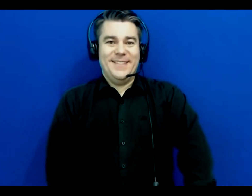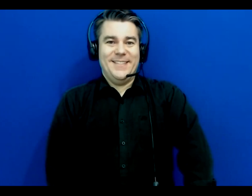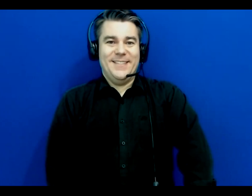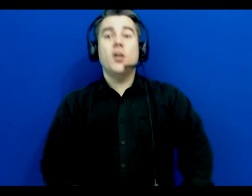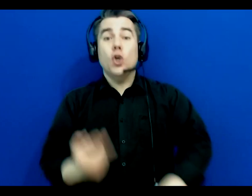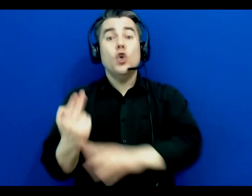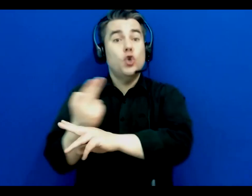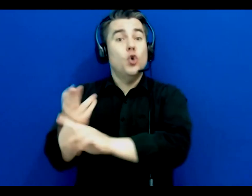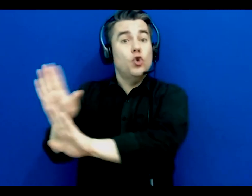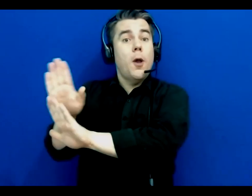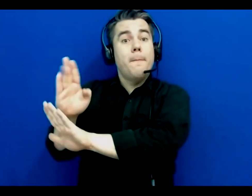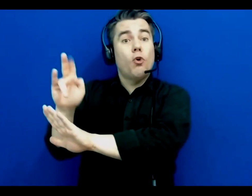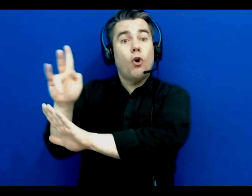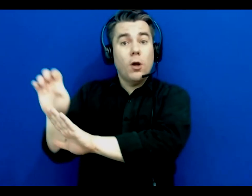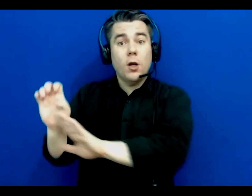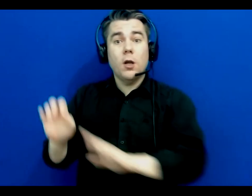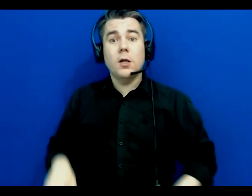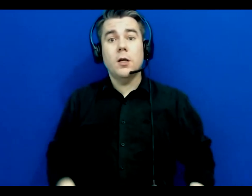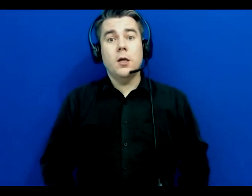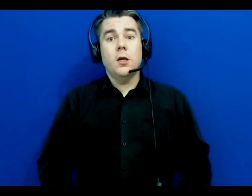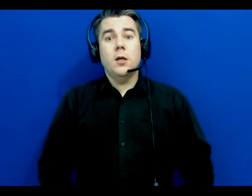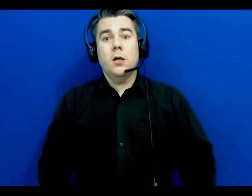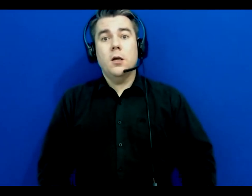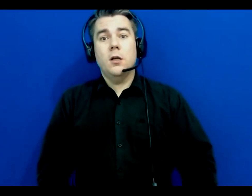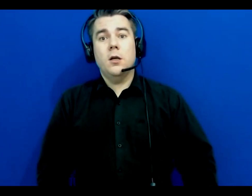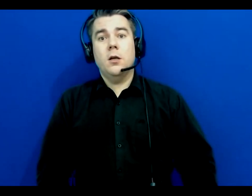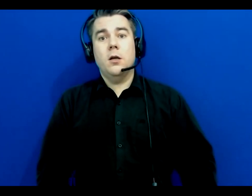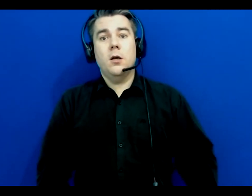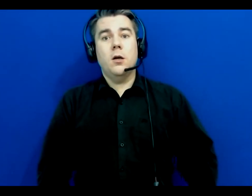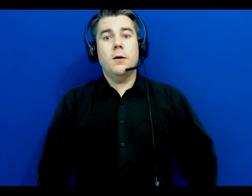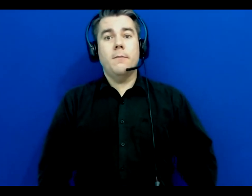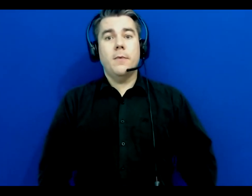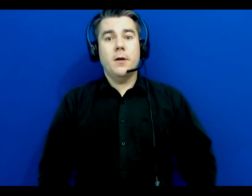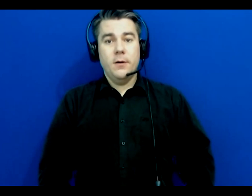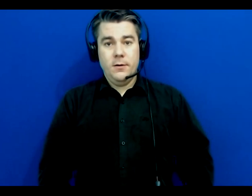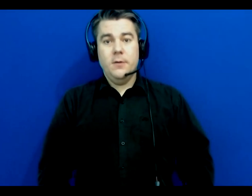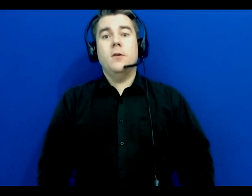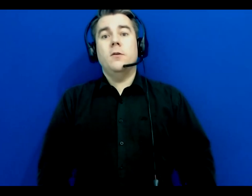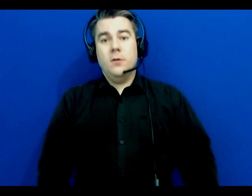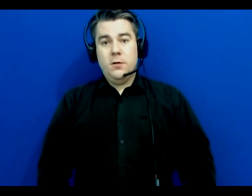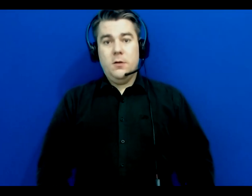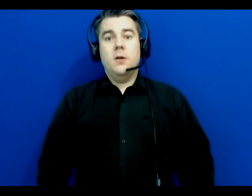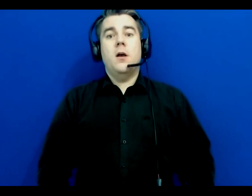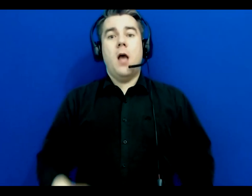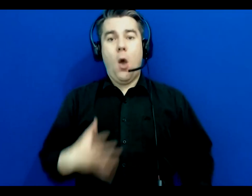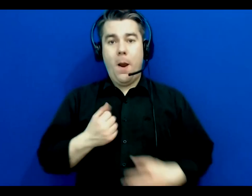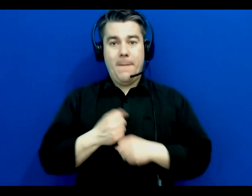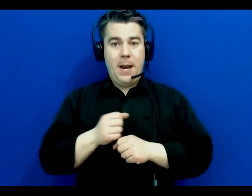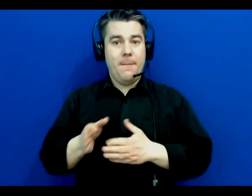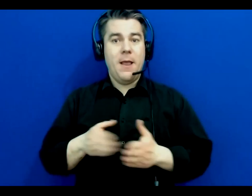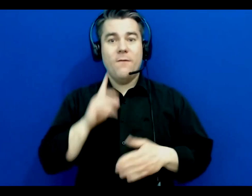Use Brooke Hemingway's. I'm gonna make it plain. I'm gonna make it plain and future after I got.